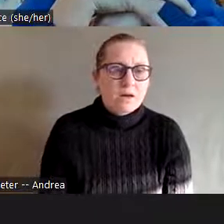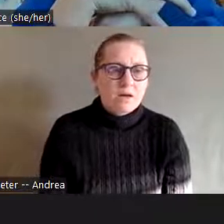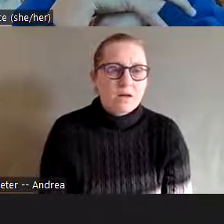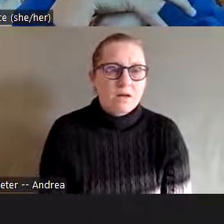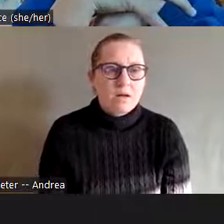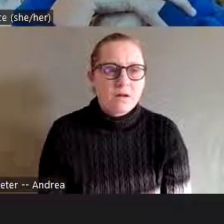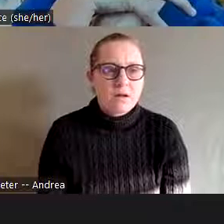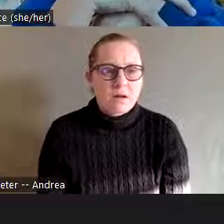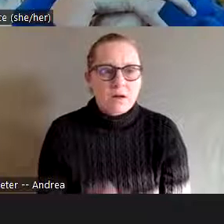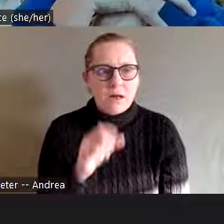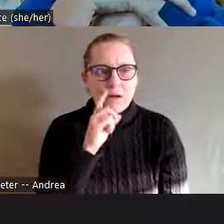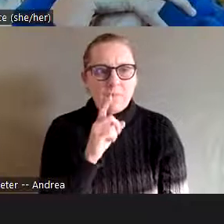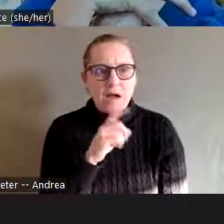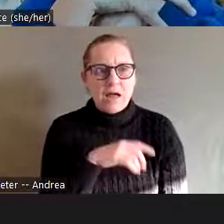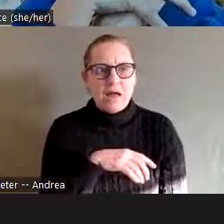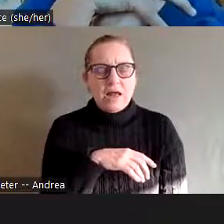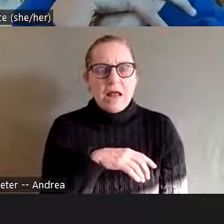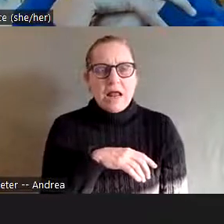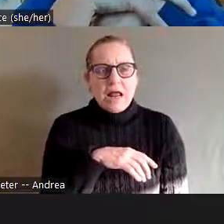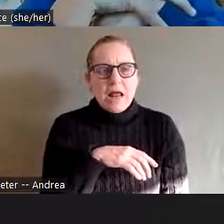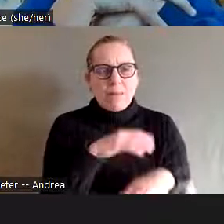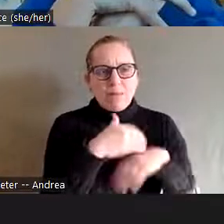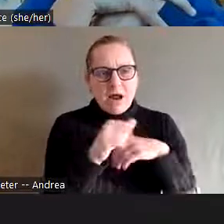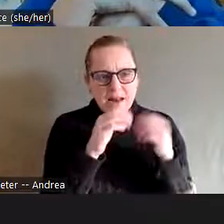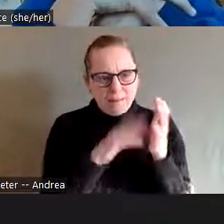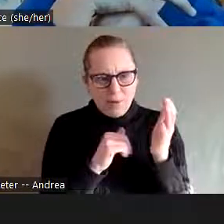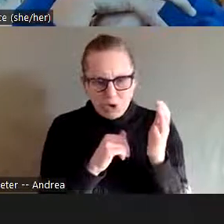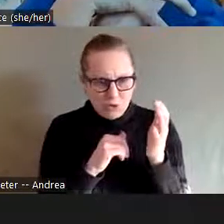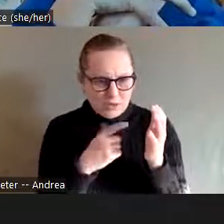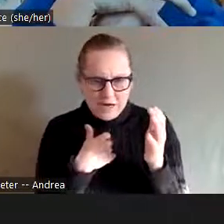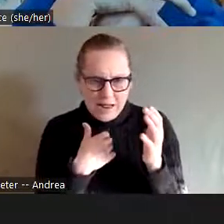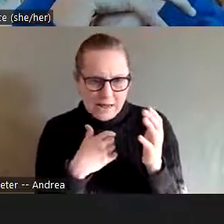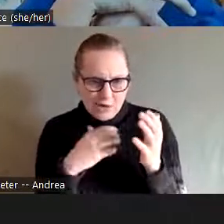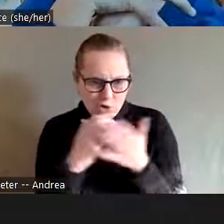my bread and butter, which I make no money off of, is community organizing,